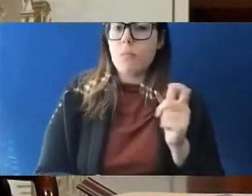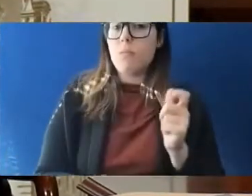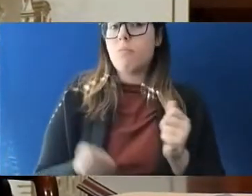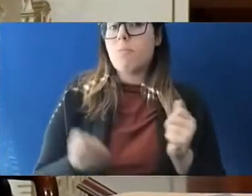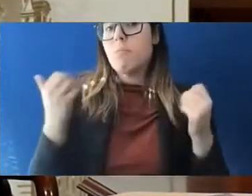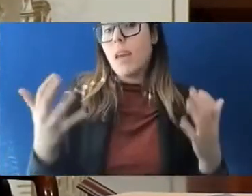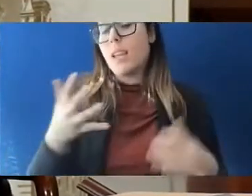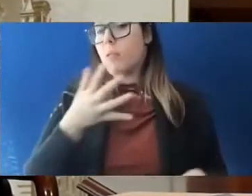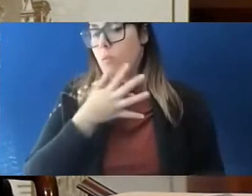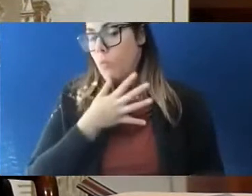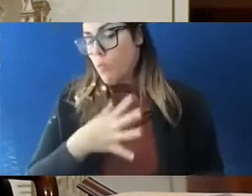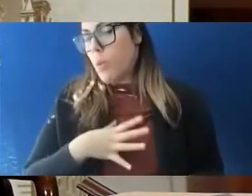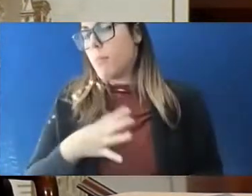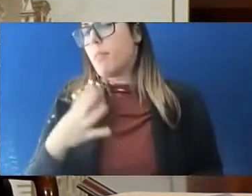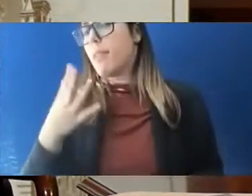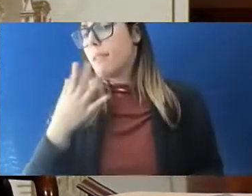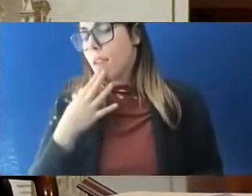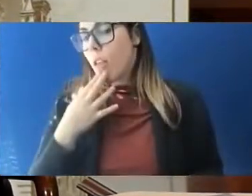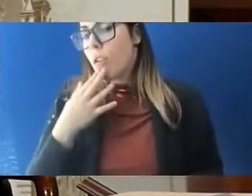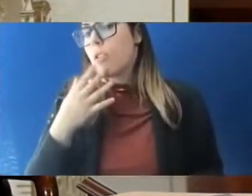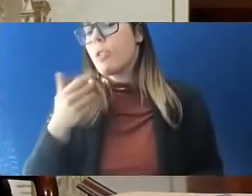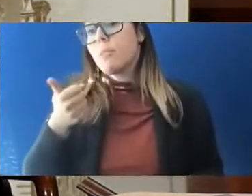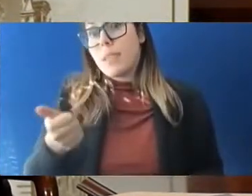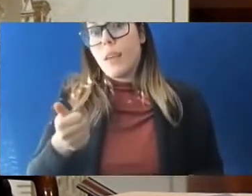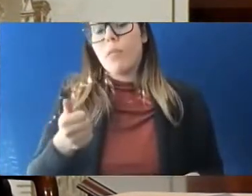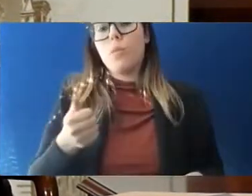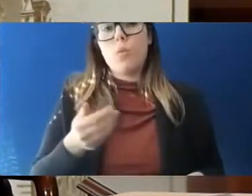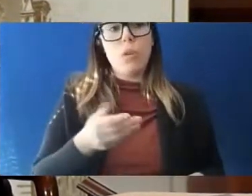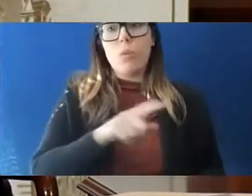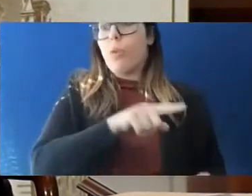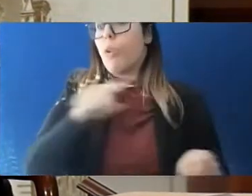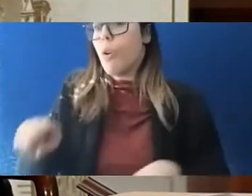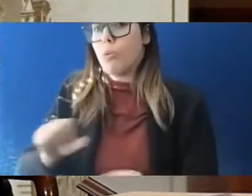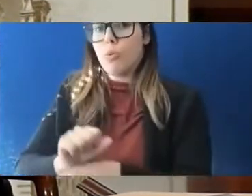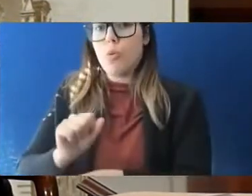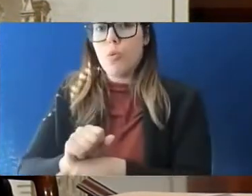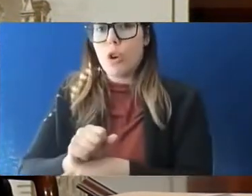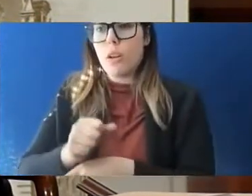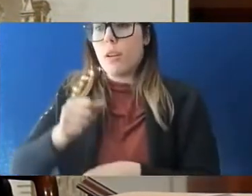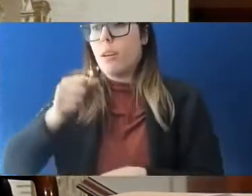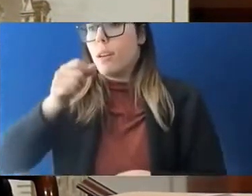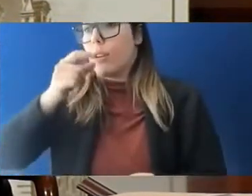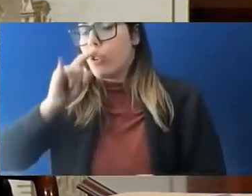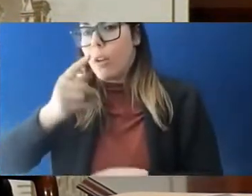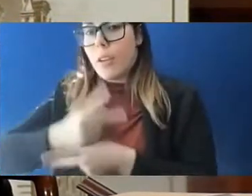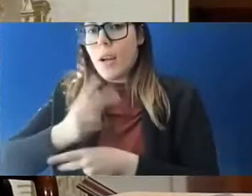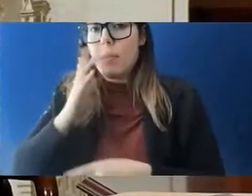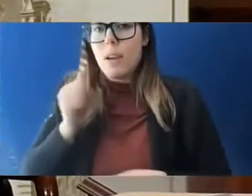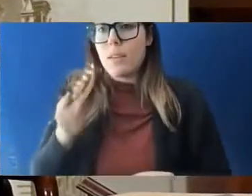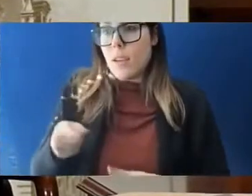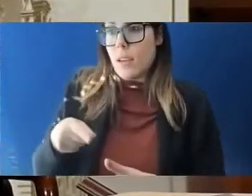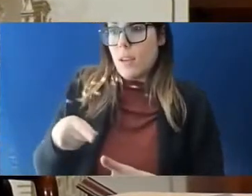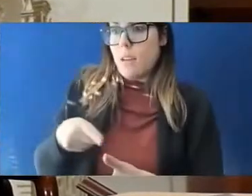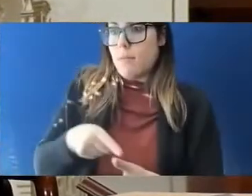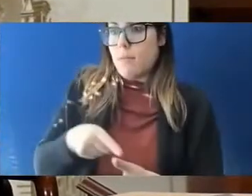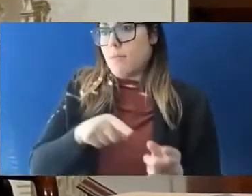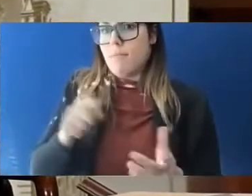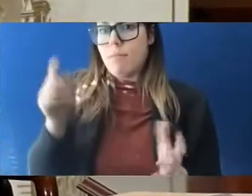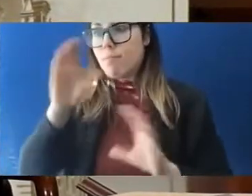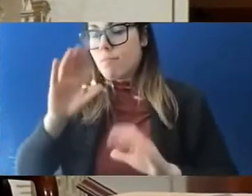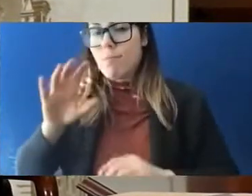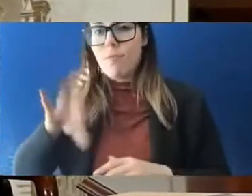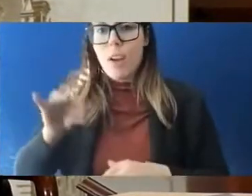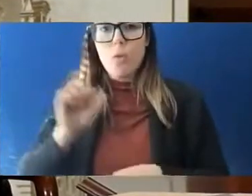especially women of color, are employed doing that and trapped in jobs that are tremendously important